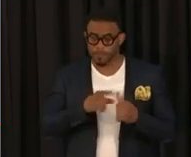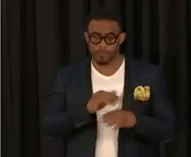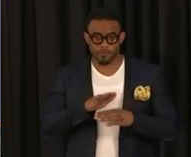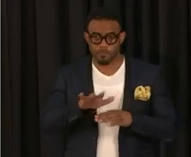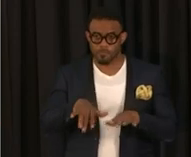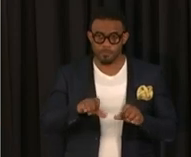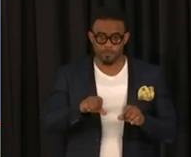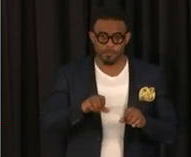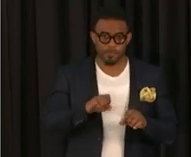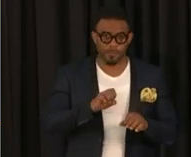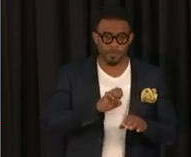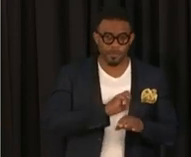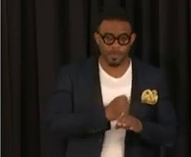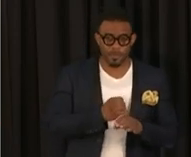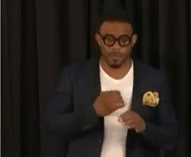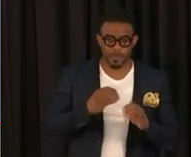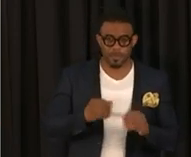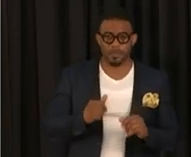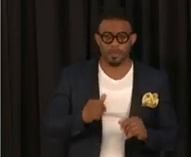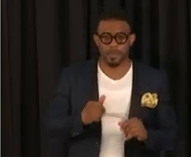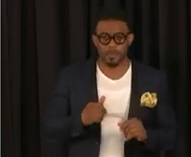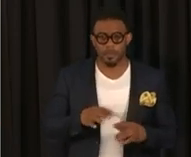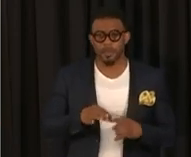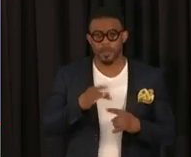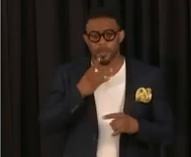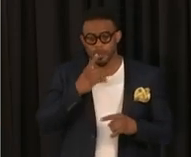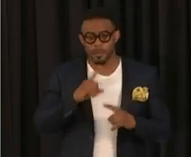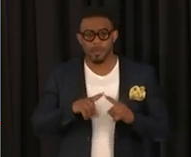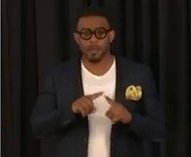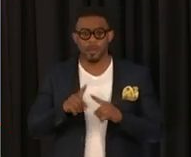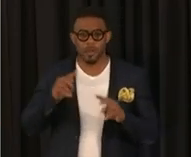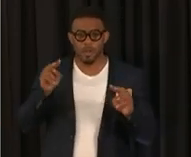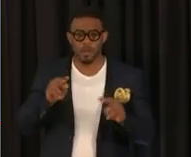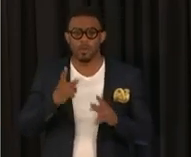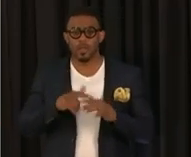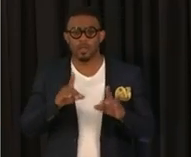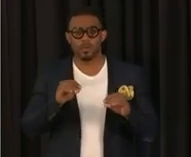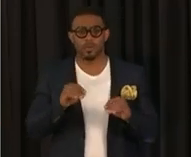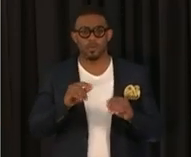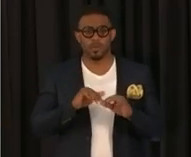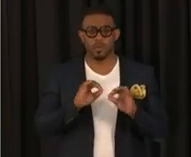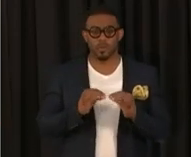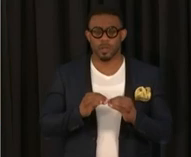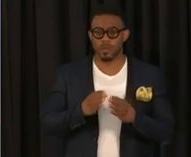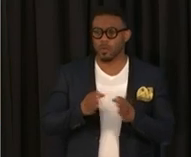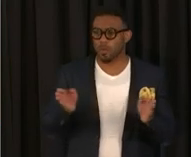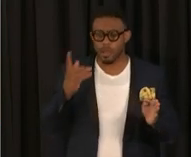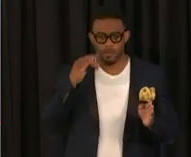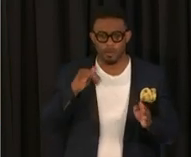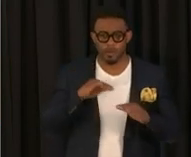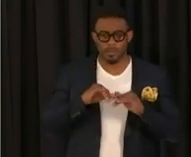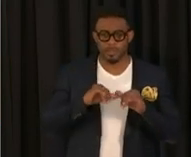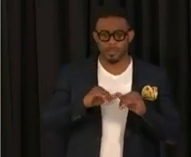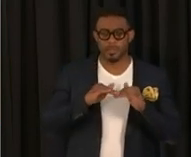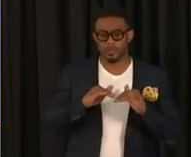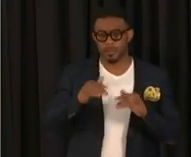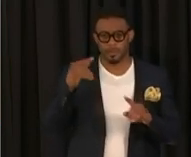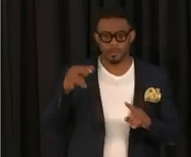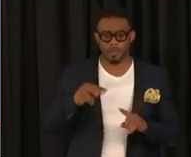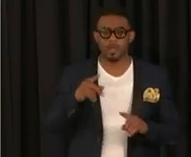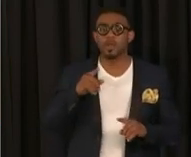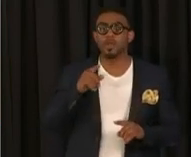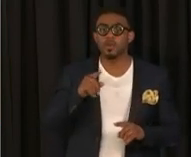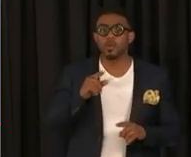is the first step you take is energy efficiency and particularly lighting. But also looking at what can you do organization-wise from a sustainability